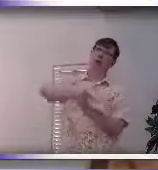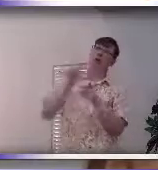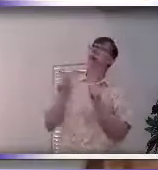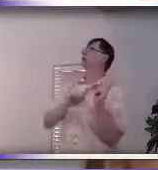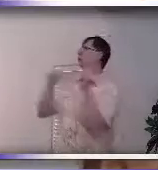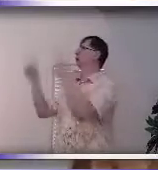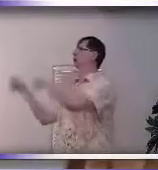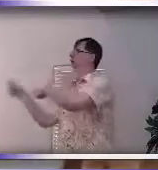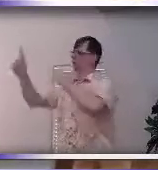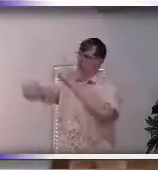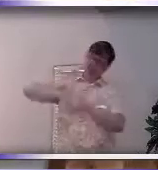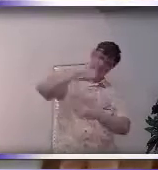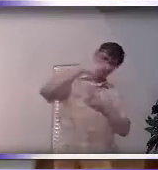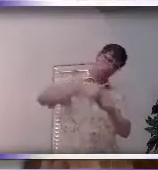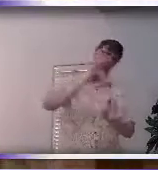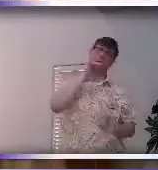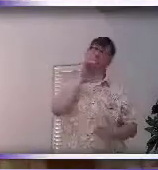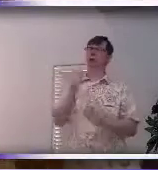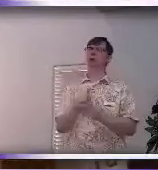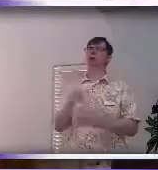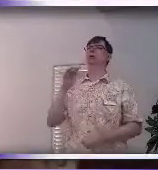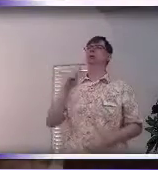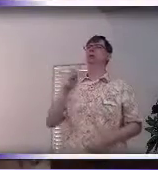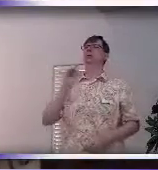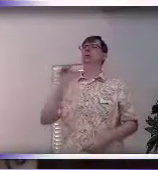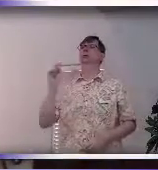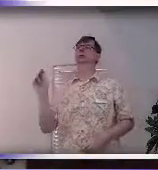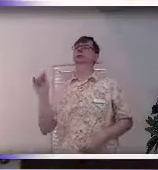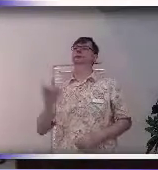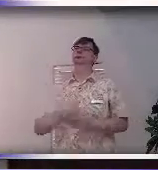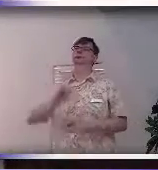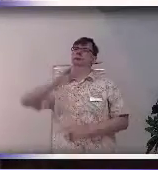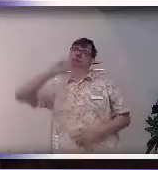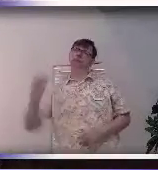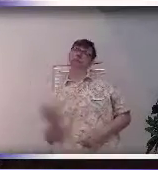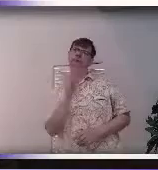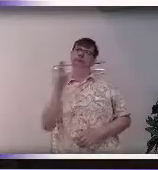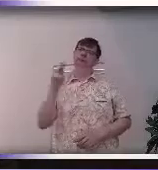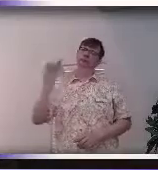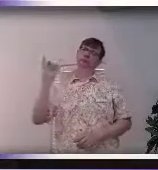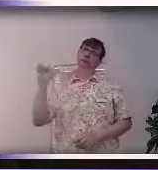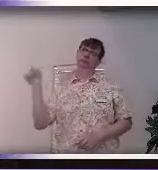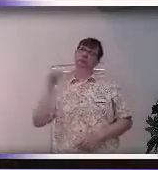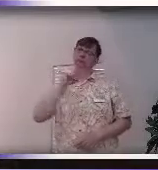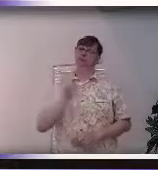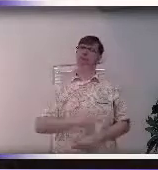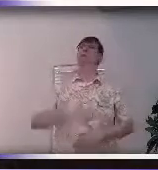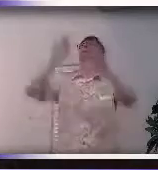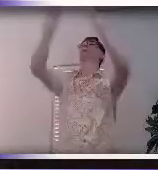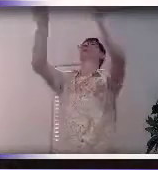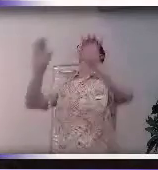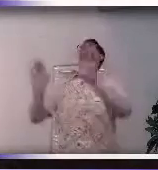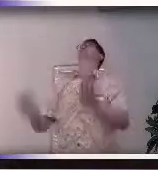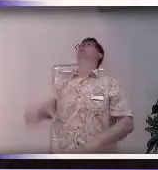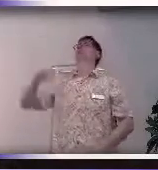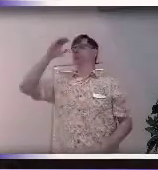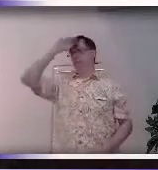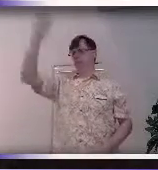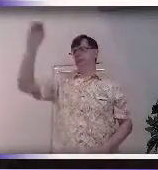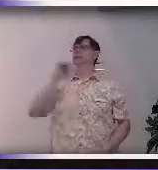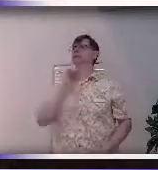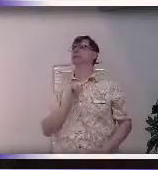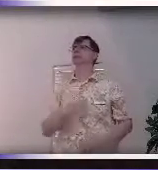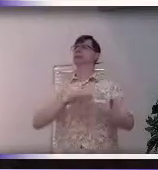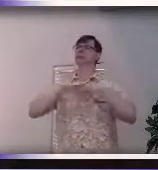and it gets attributed to George Washington, usually at the beginning of July. It gets attributed to great kings and great generals. But